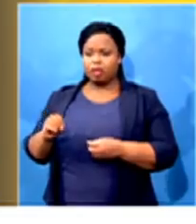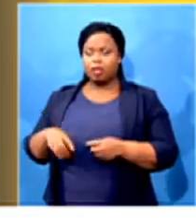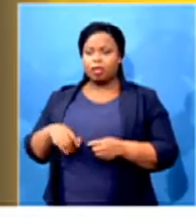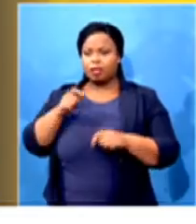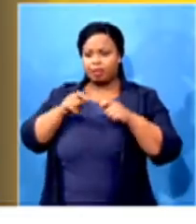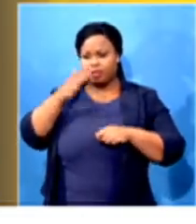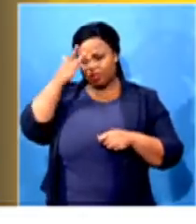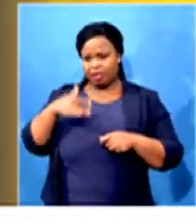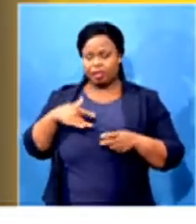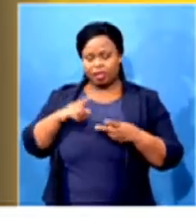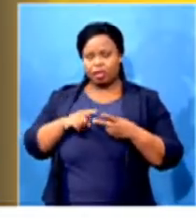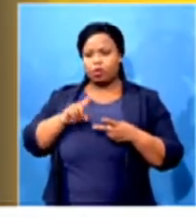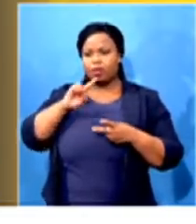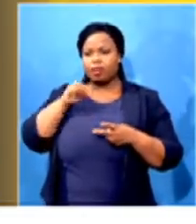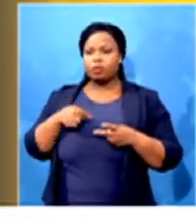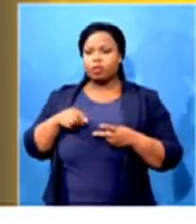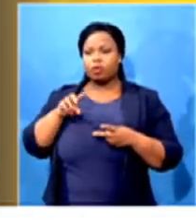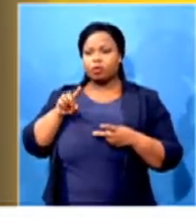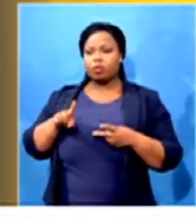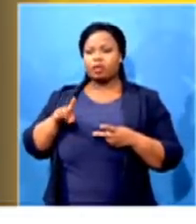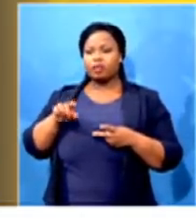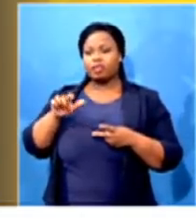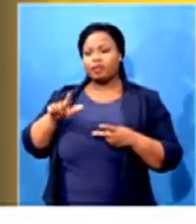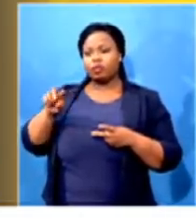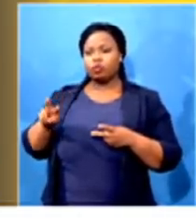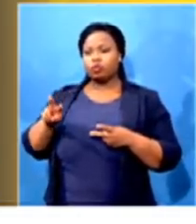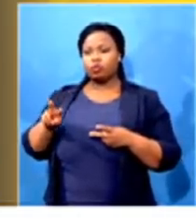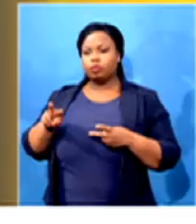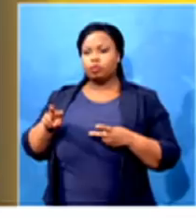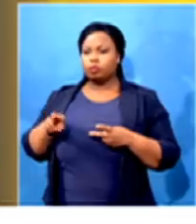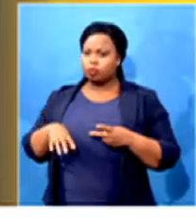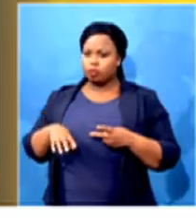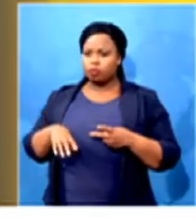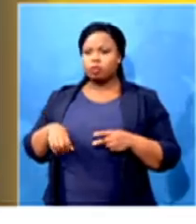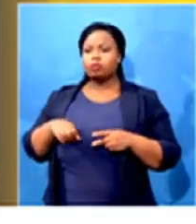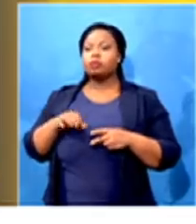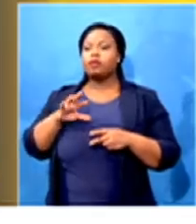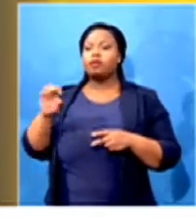1,572 recovered cases. So when you look at those, they are in line with